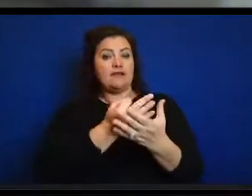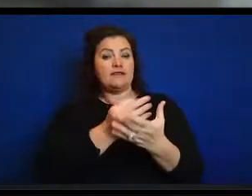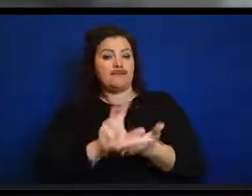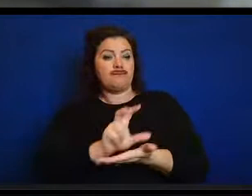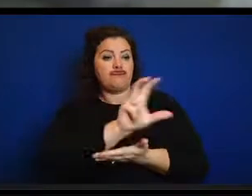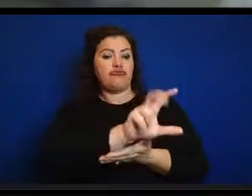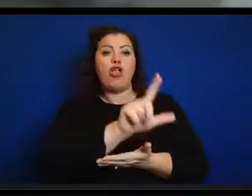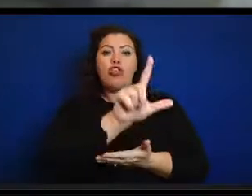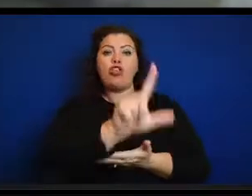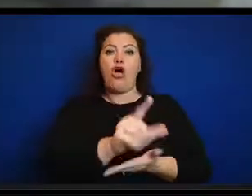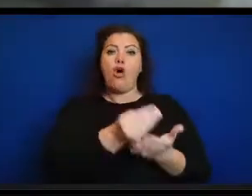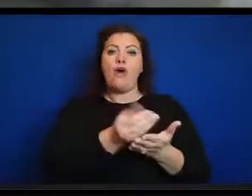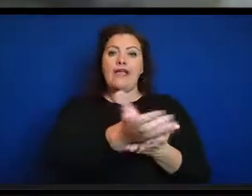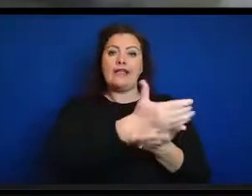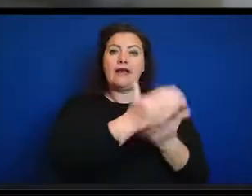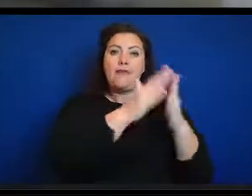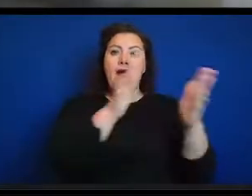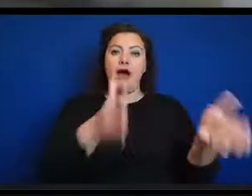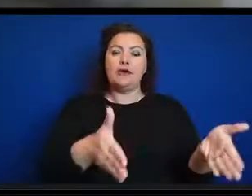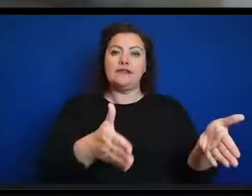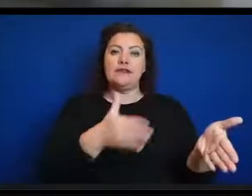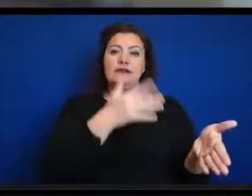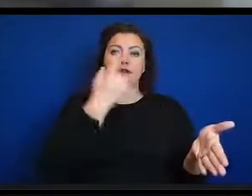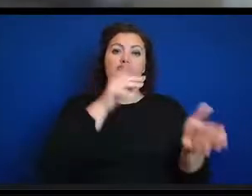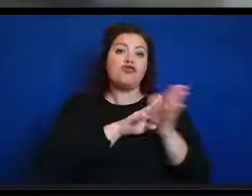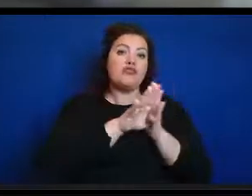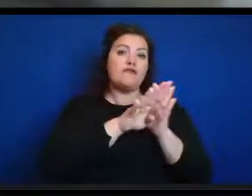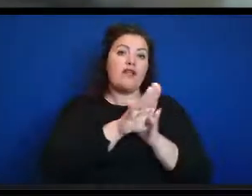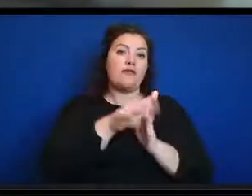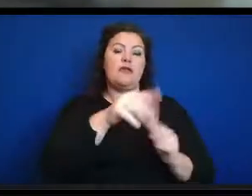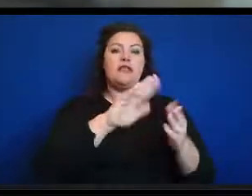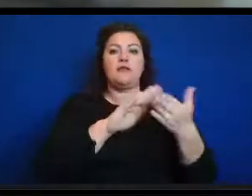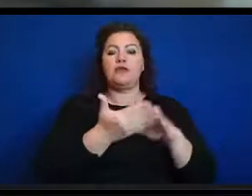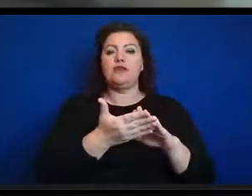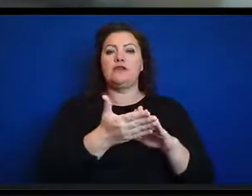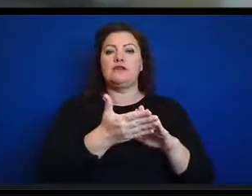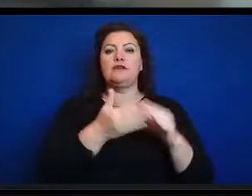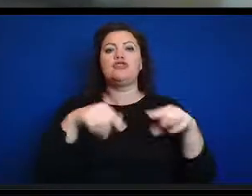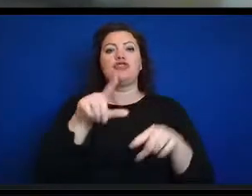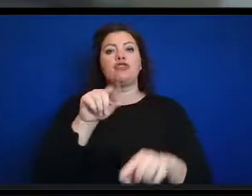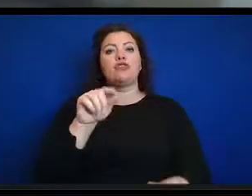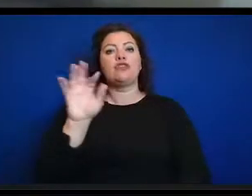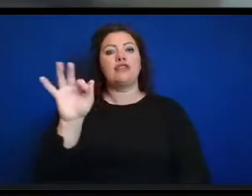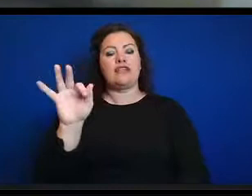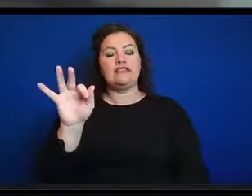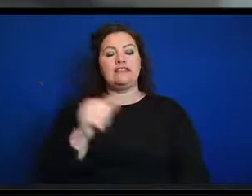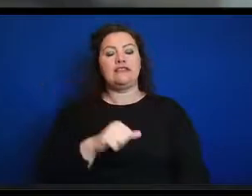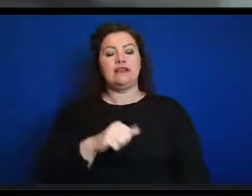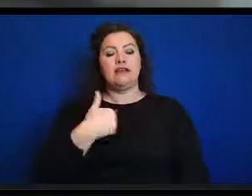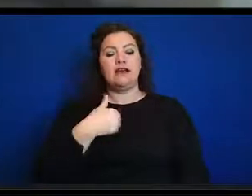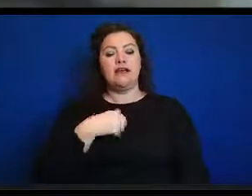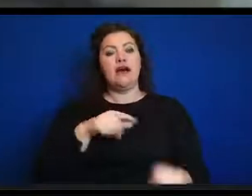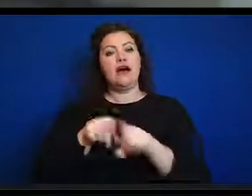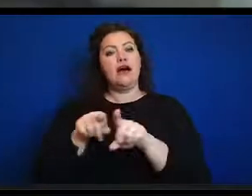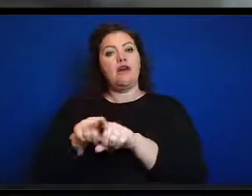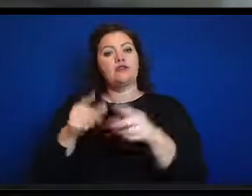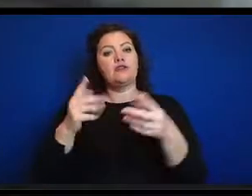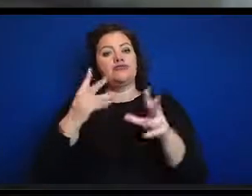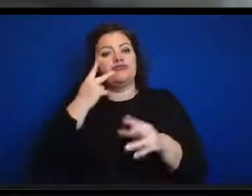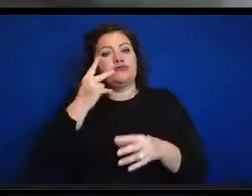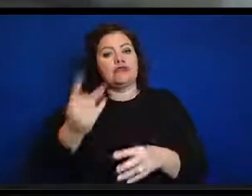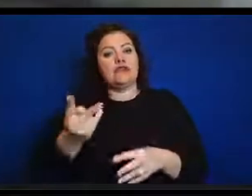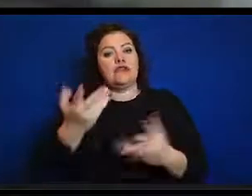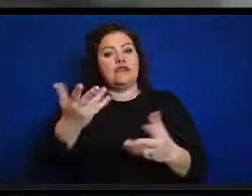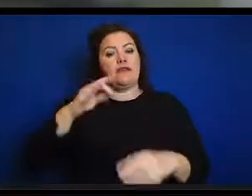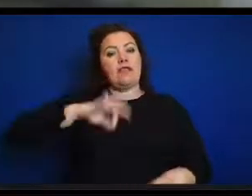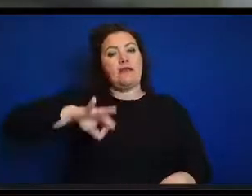housing and developments in communities in 2019. I also was able to see the